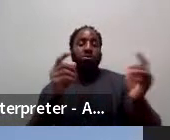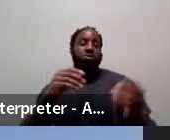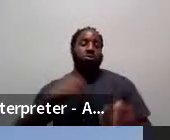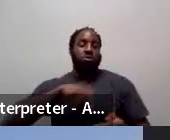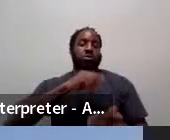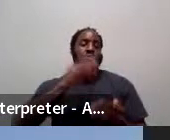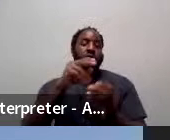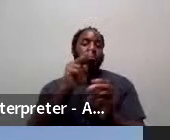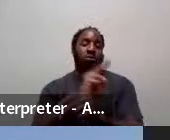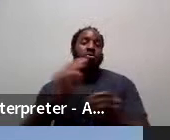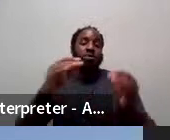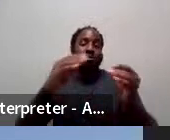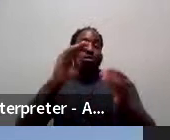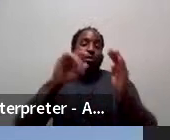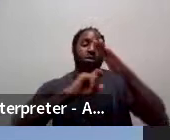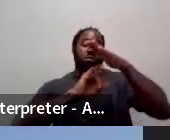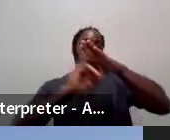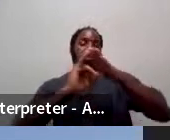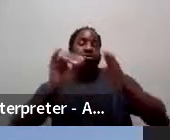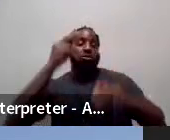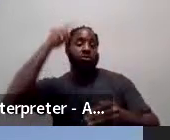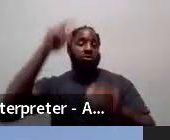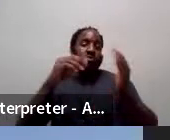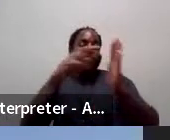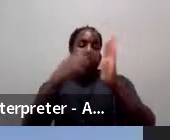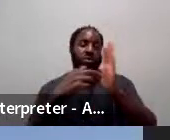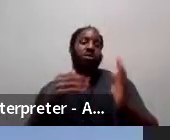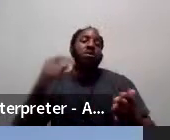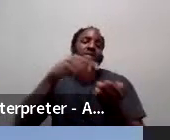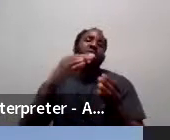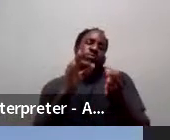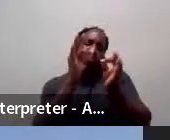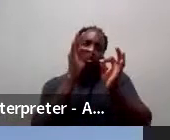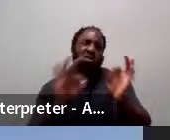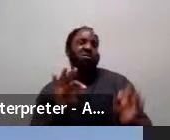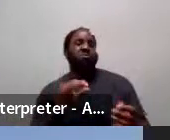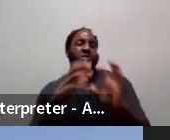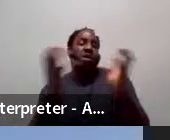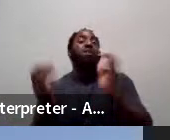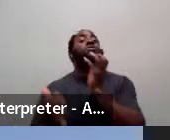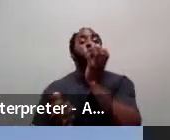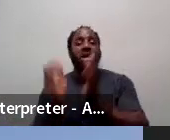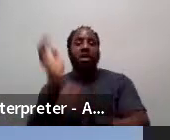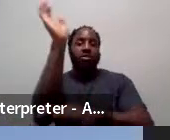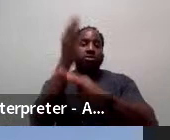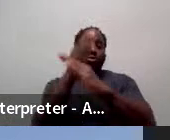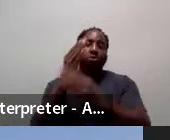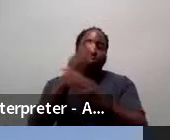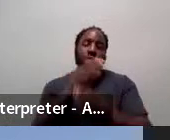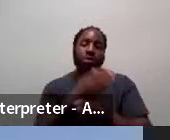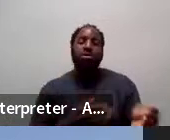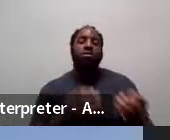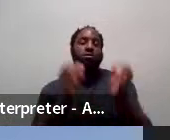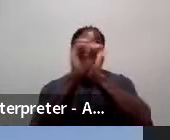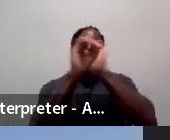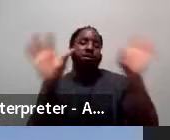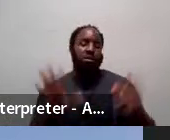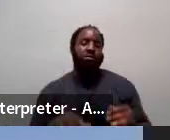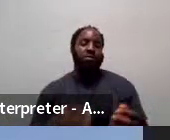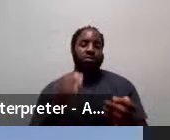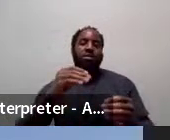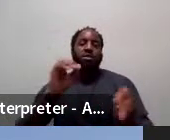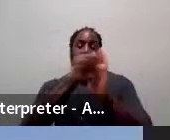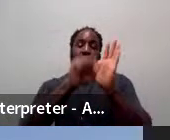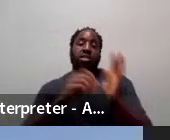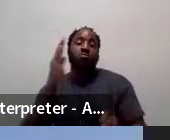North guidelines. So it's going to be relatively simplistic, a lot of glass, a lot of wood, obviously the state blue and